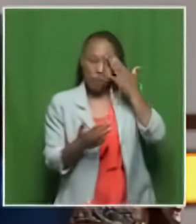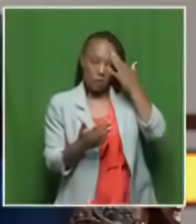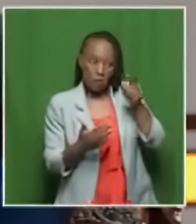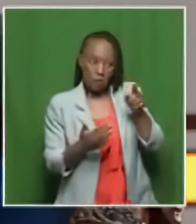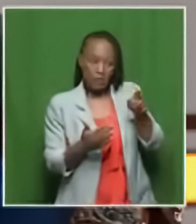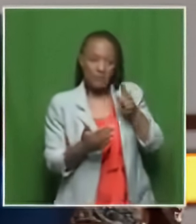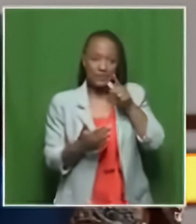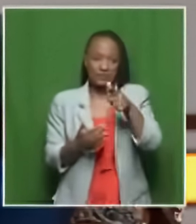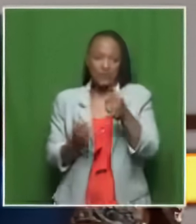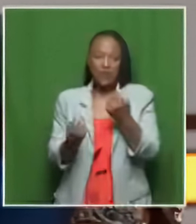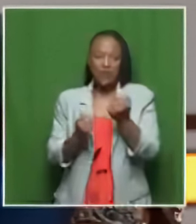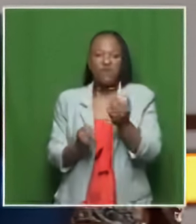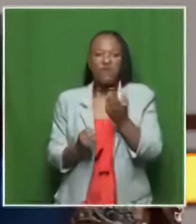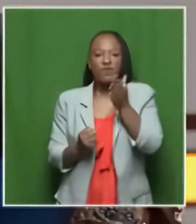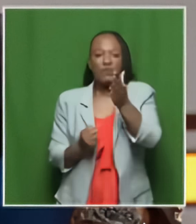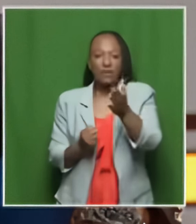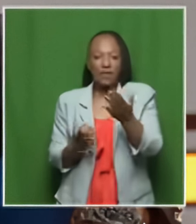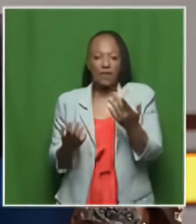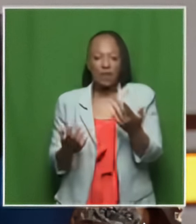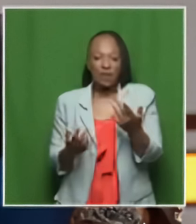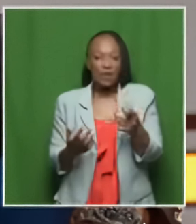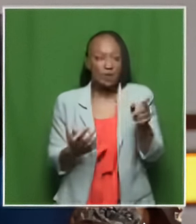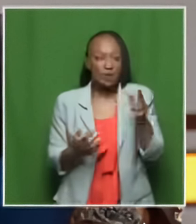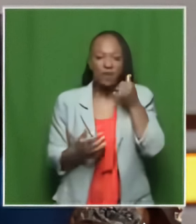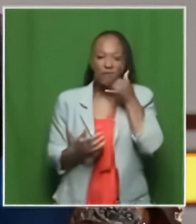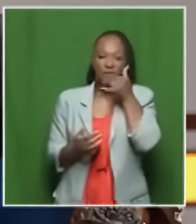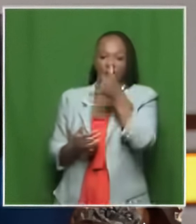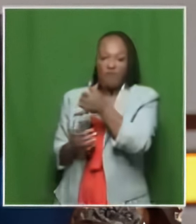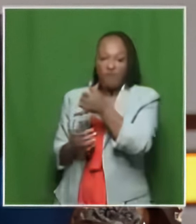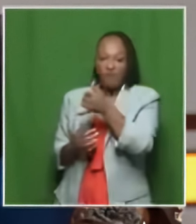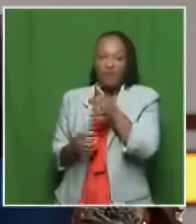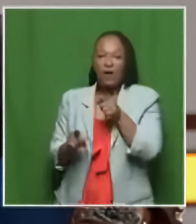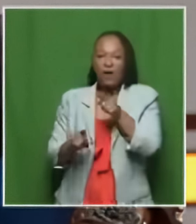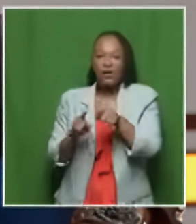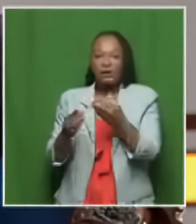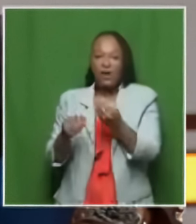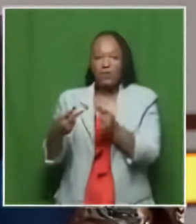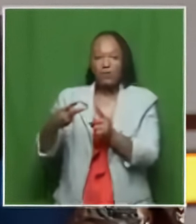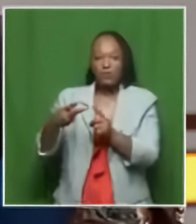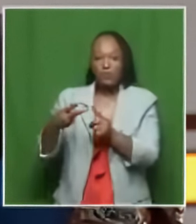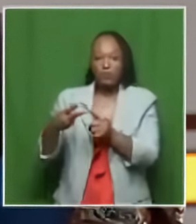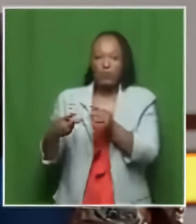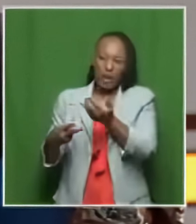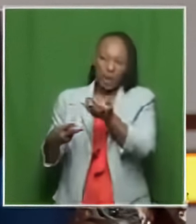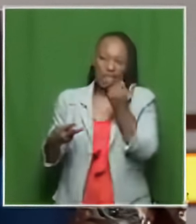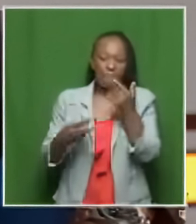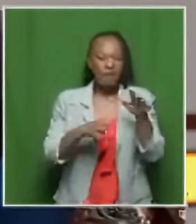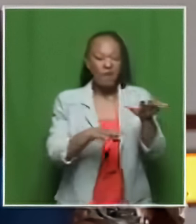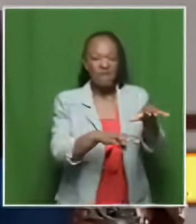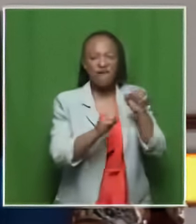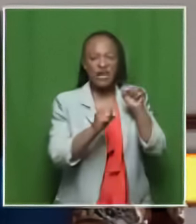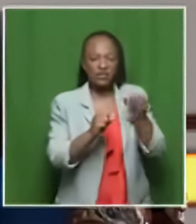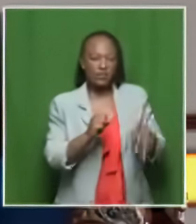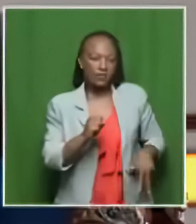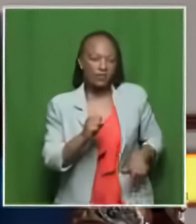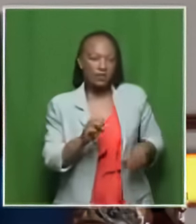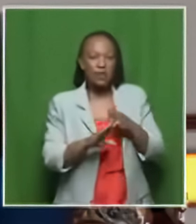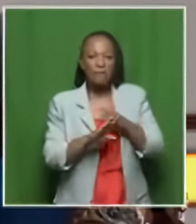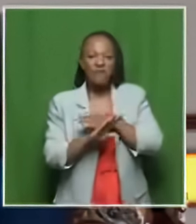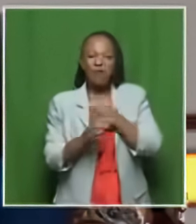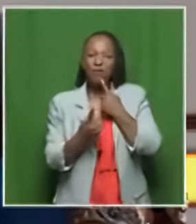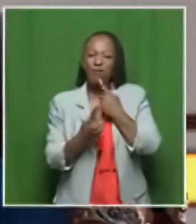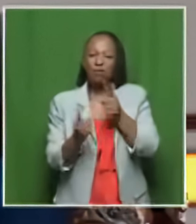in future. He called Adrian, accused number 2, to come and take his firearm before she announced a